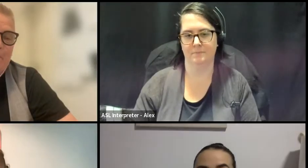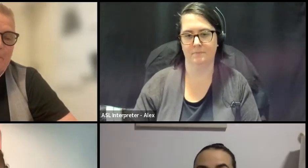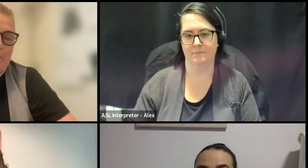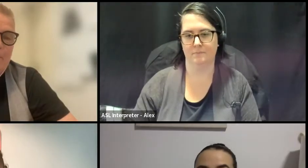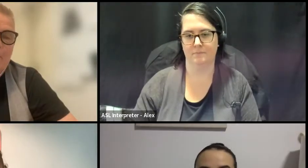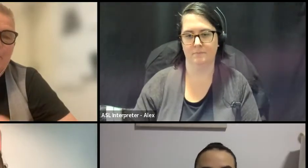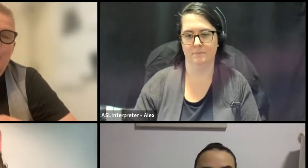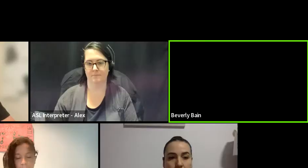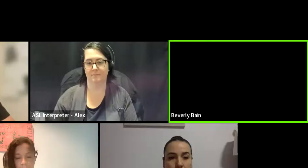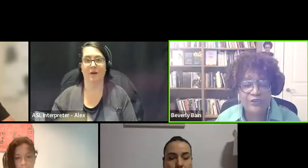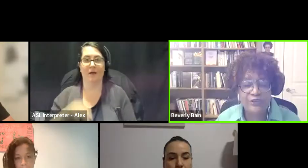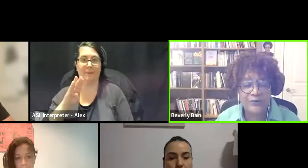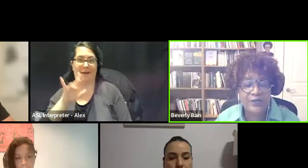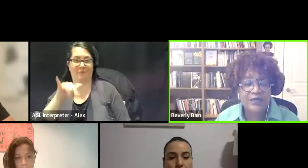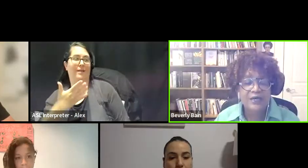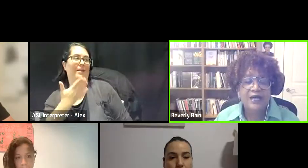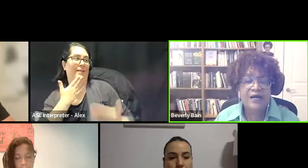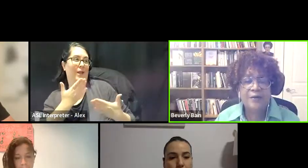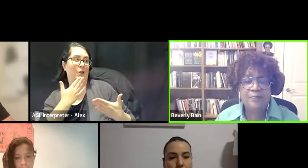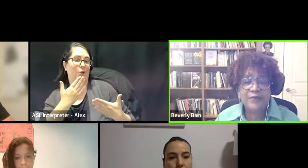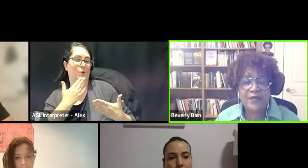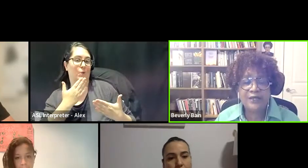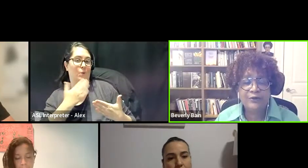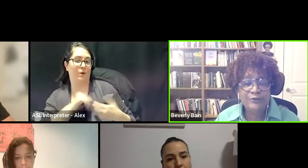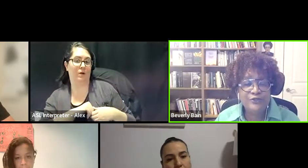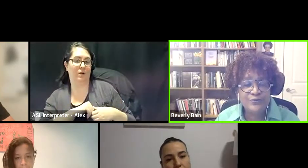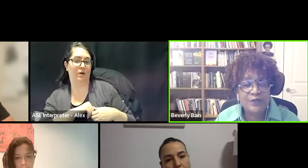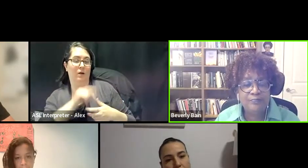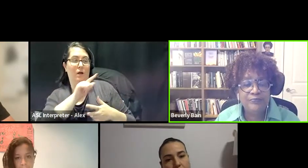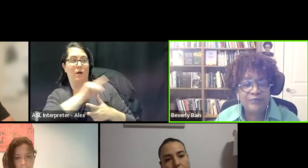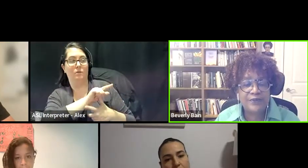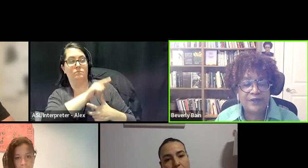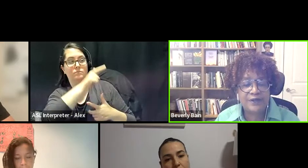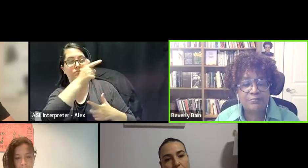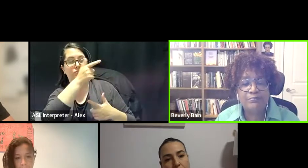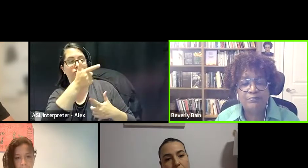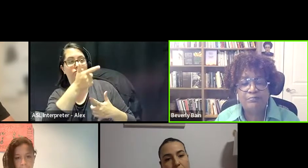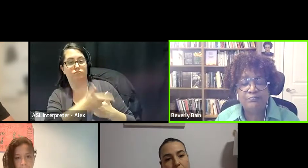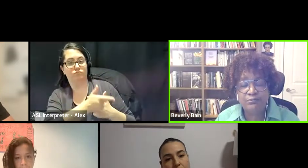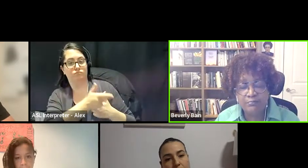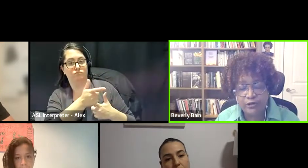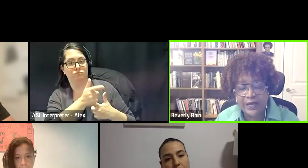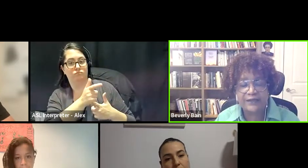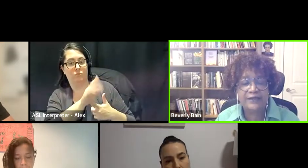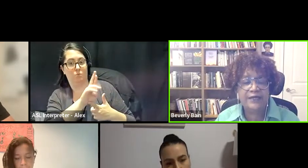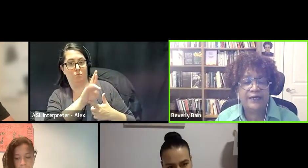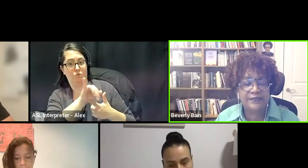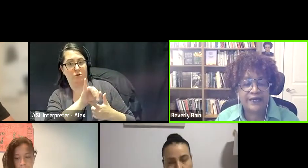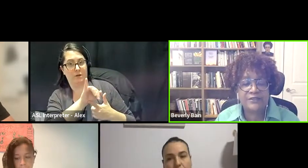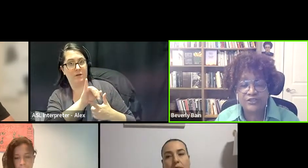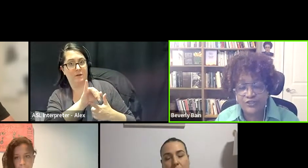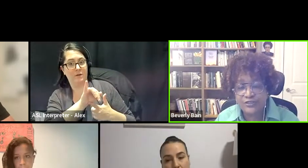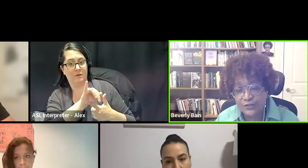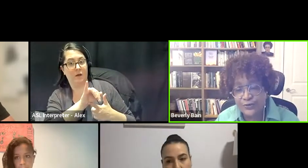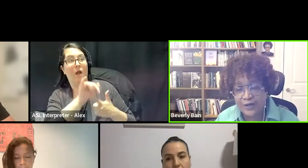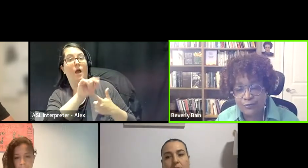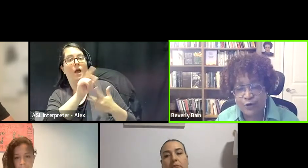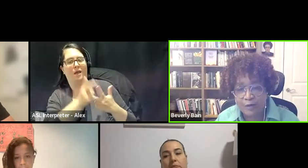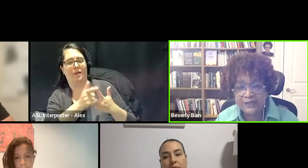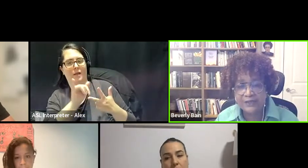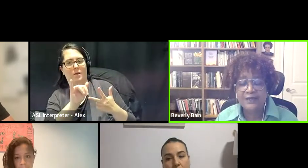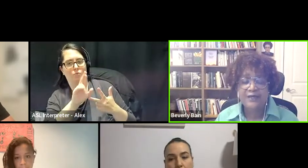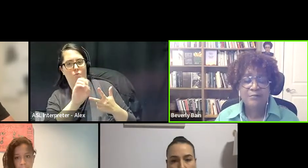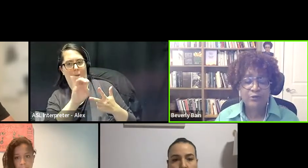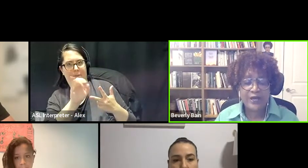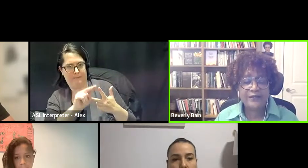Thank you, Jamie. Thank you. Um, I'll go to, um, uh, Brianna and then to, to, um,